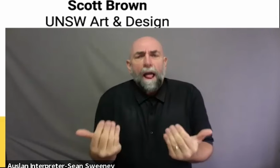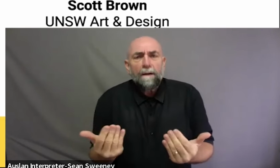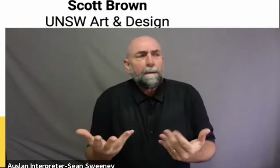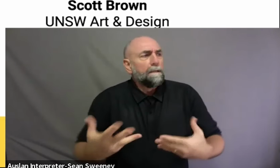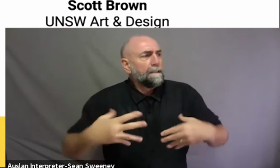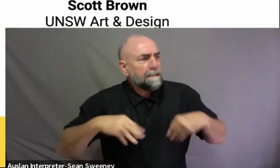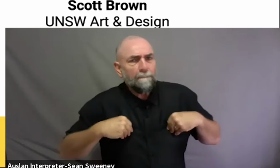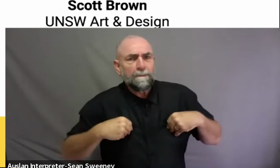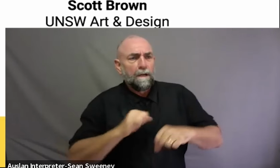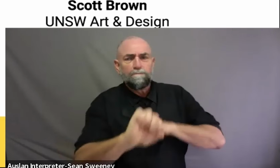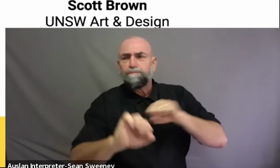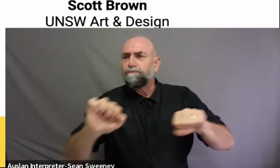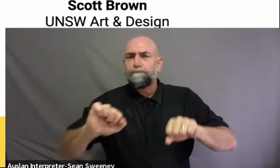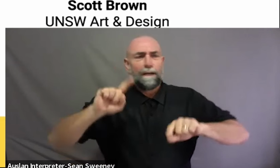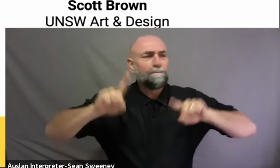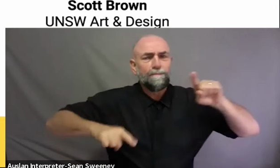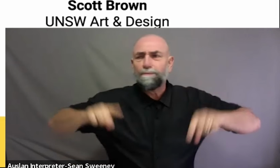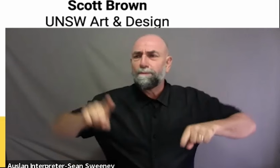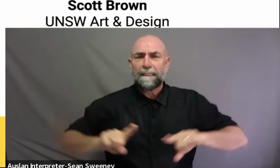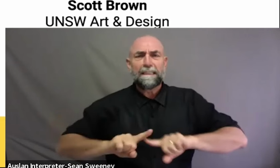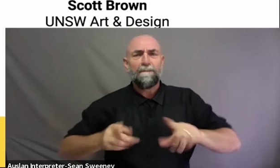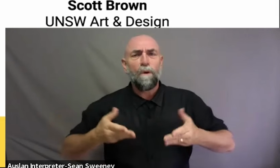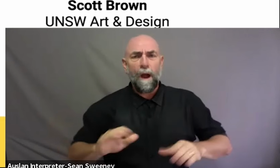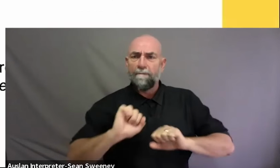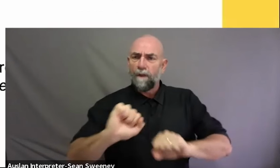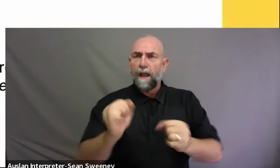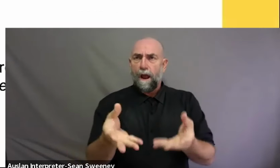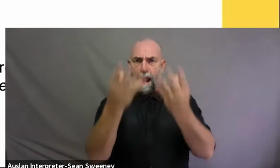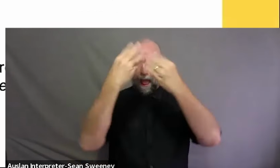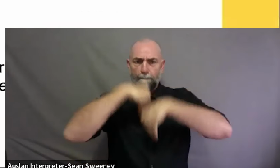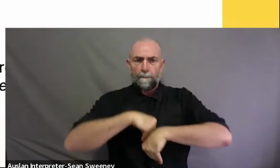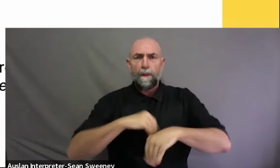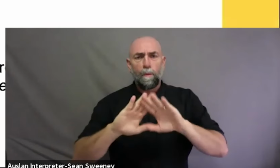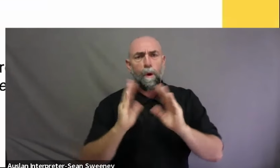of people's different ways of being in the world?